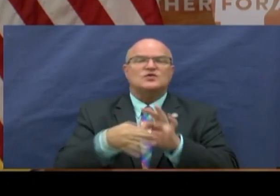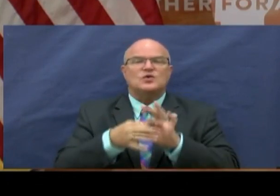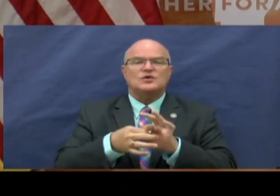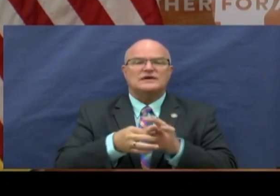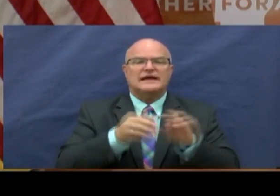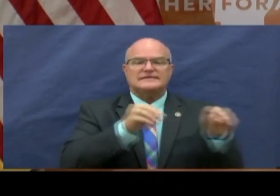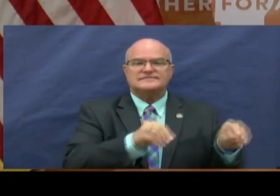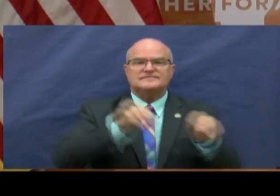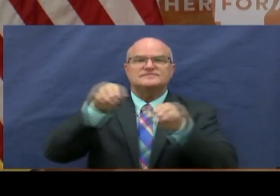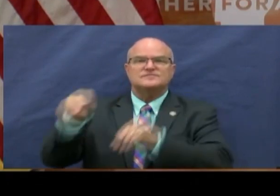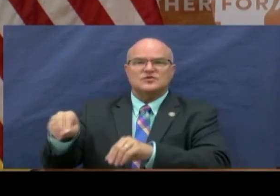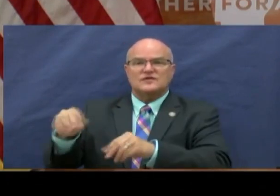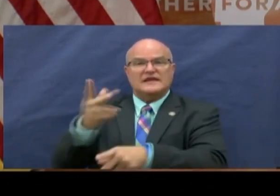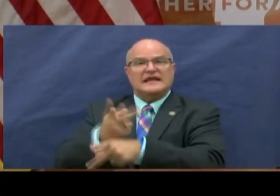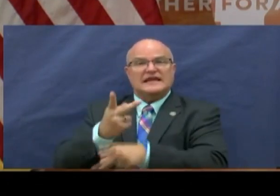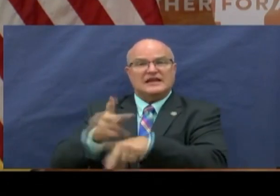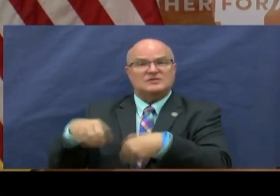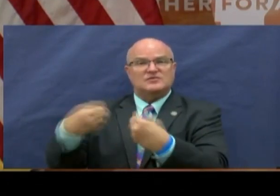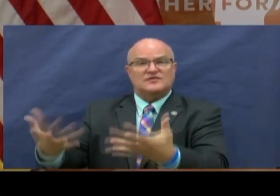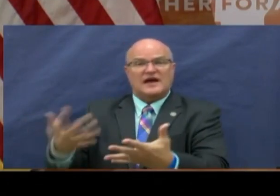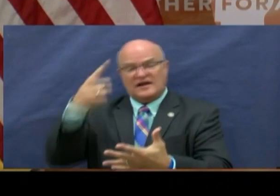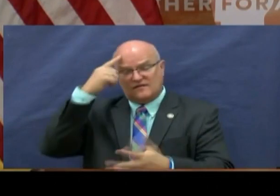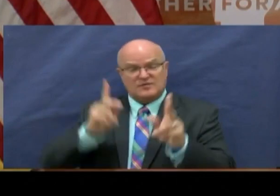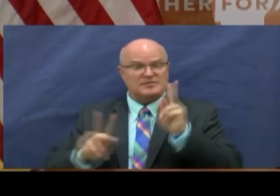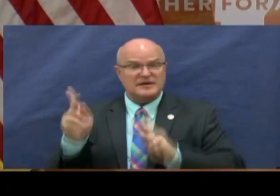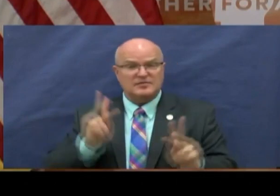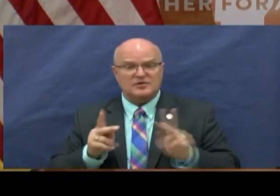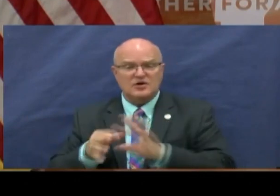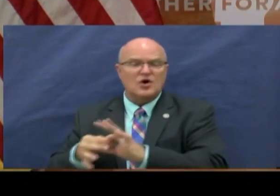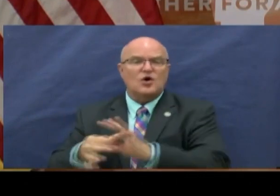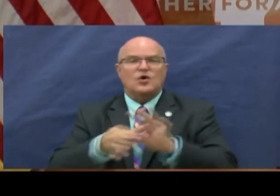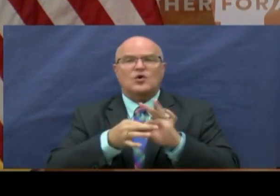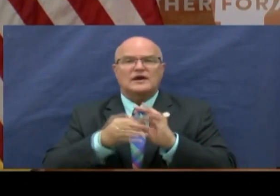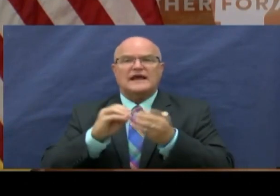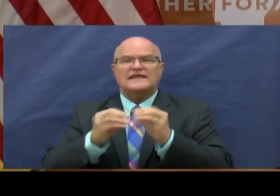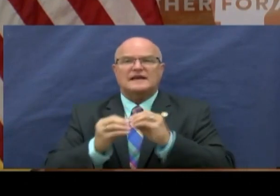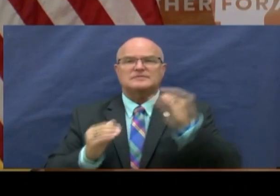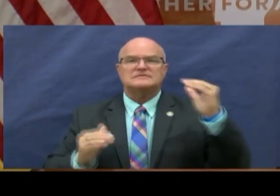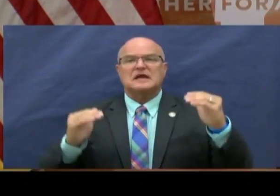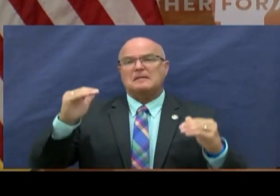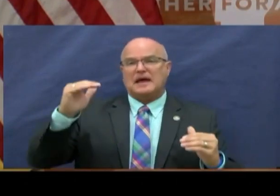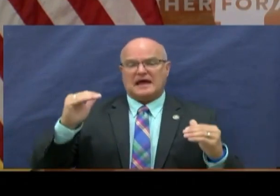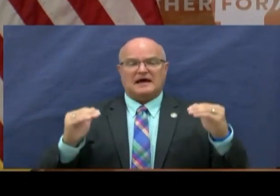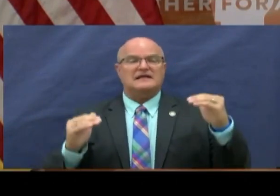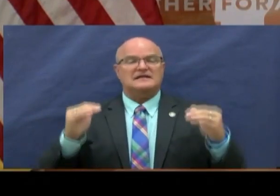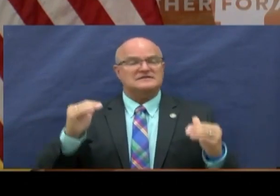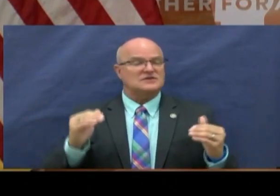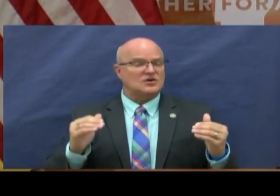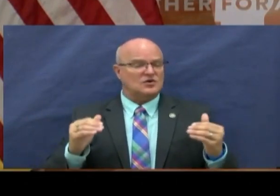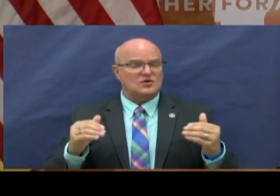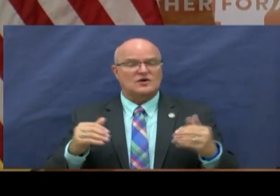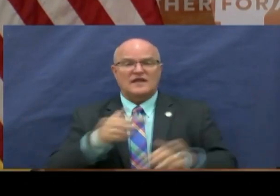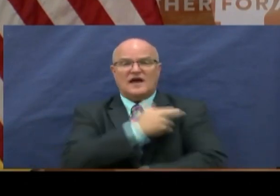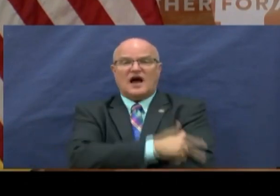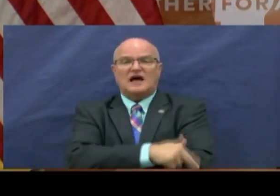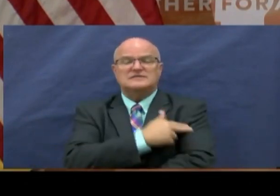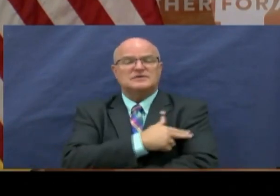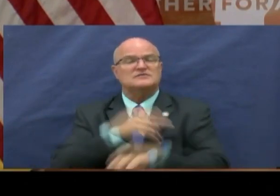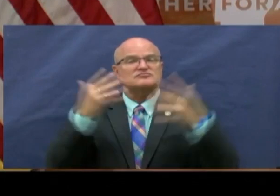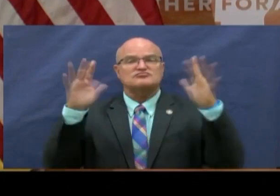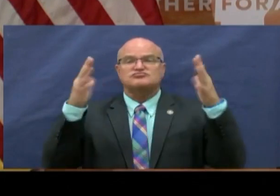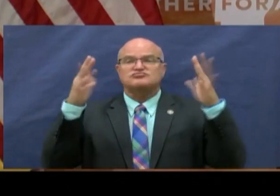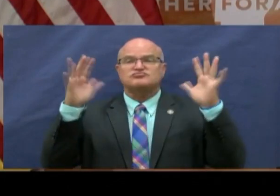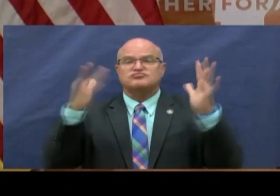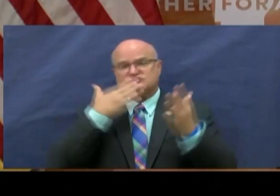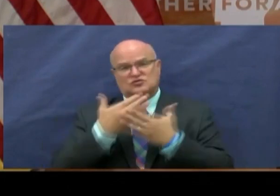to make sure the care is provided. They coordinate the numbers and the balance, and so they're doing an extraordinary job.